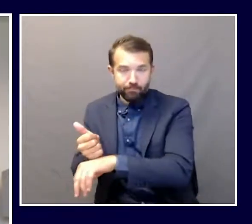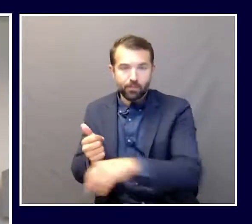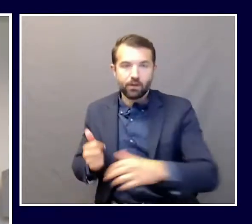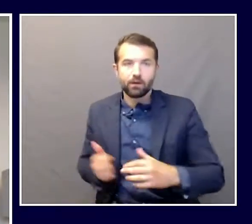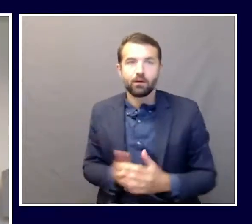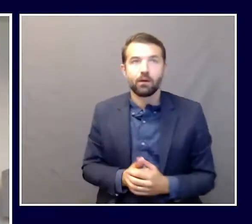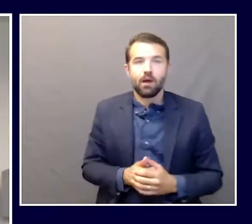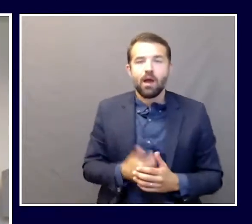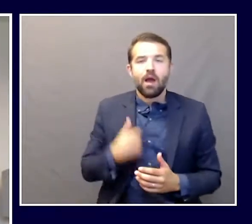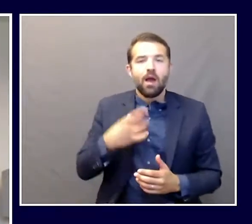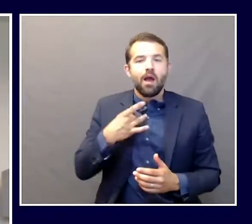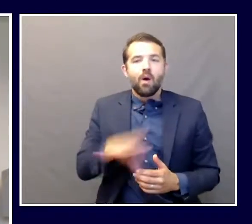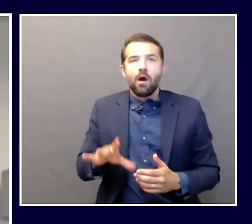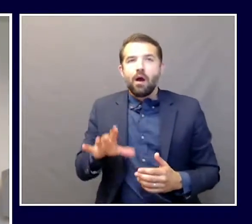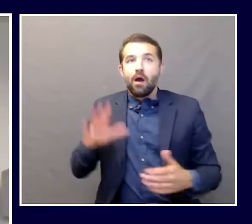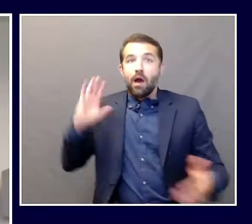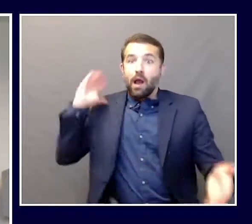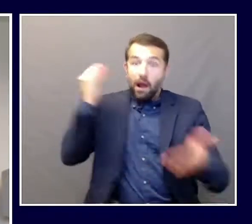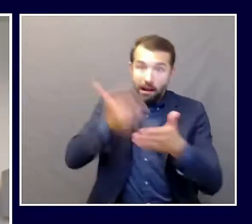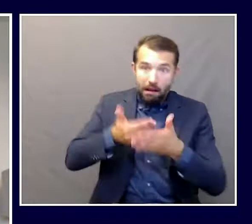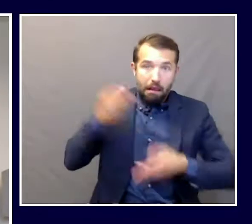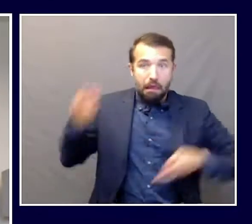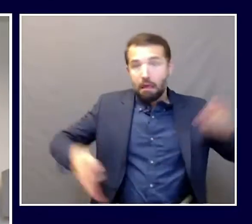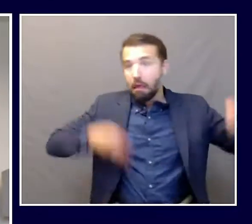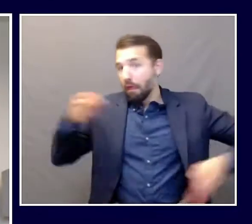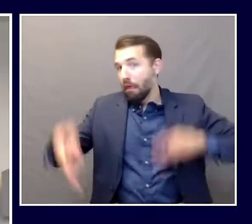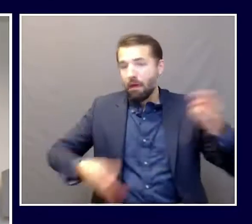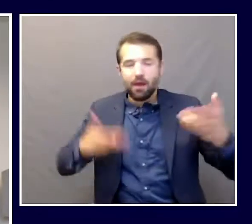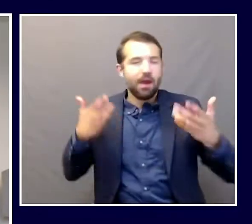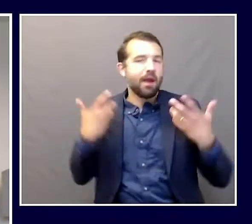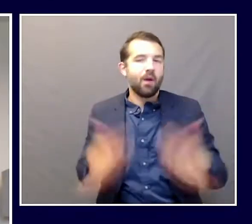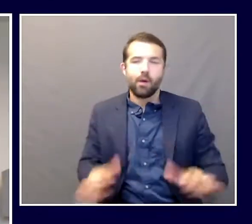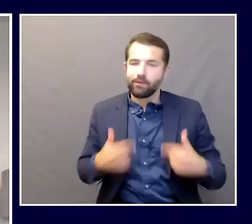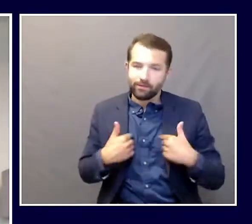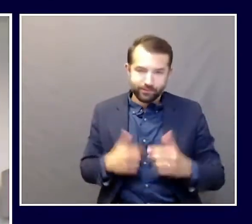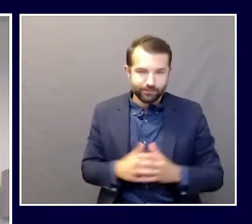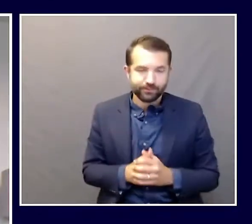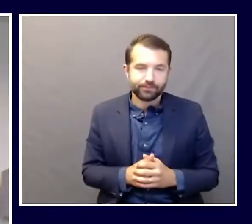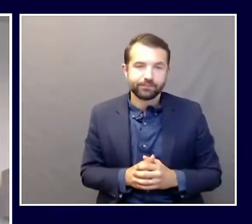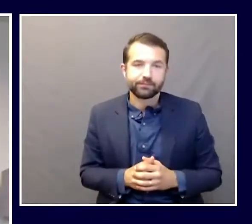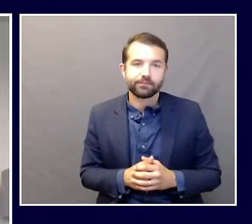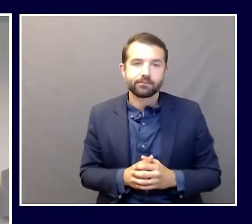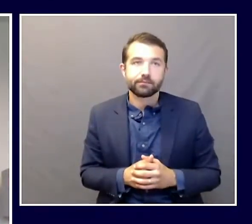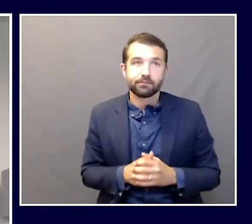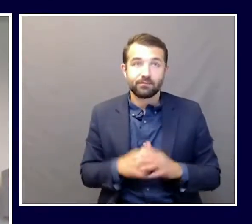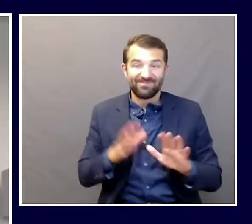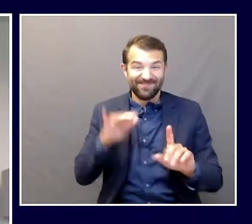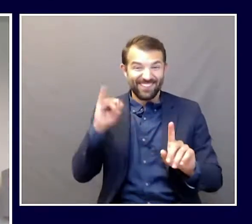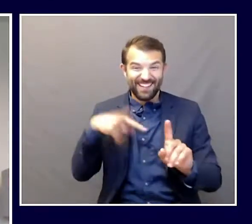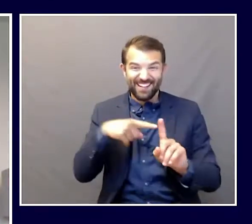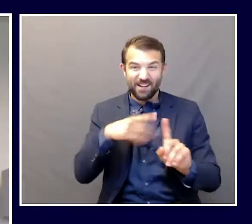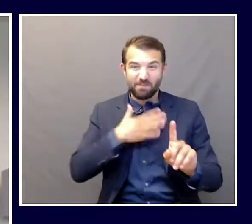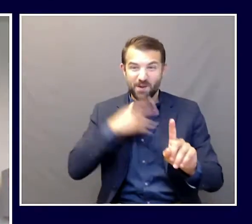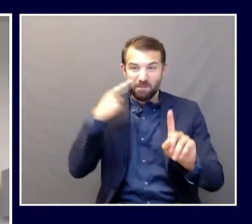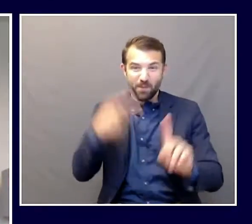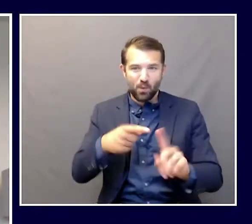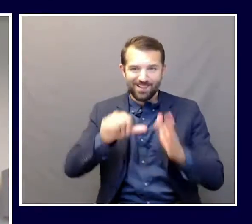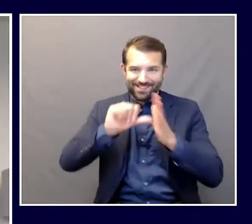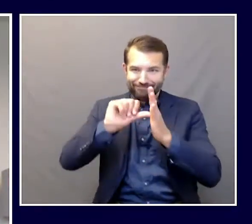and not have boosters than not plan and then have them sprung upon us. So that's the point that I really want to make first and